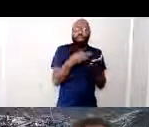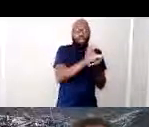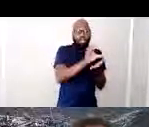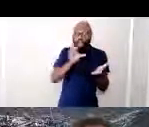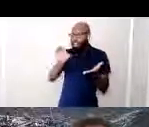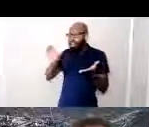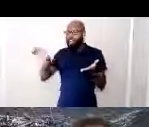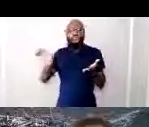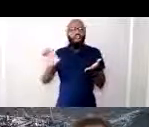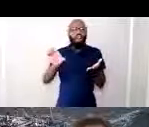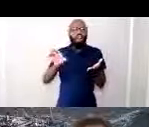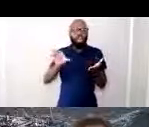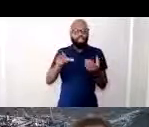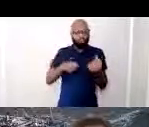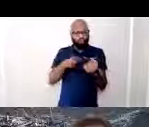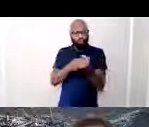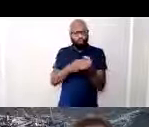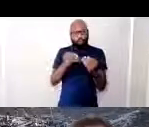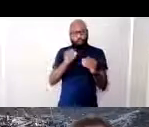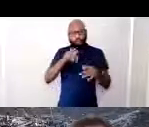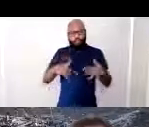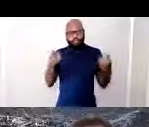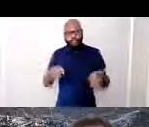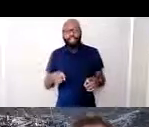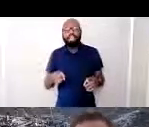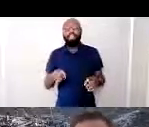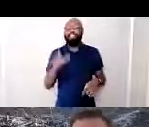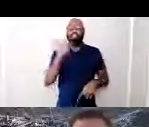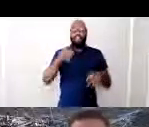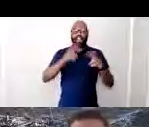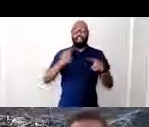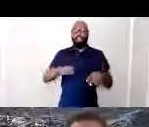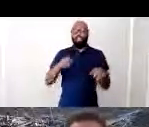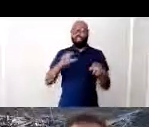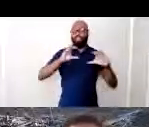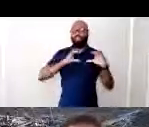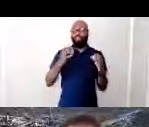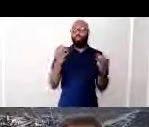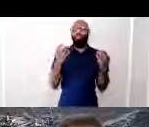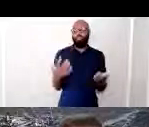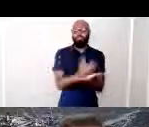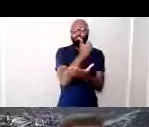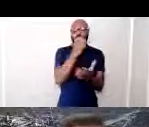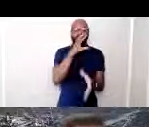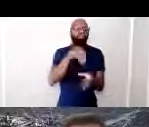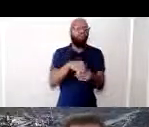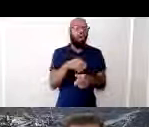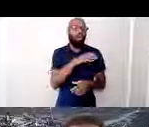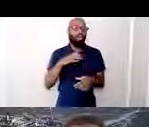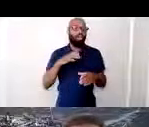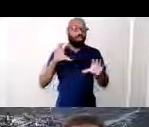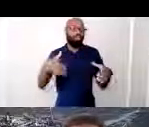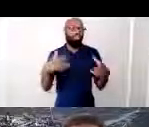more events. If we look at it this way, you know, those are the conversations we want to have and involve the commission in and figure out the structure,